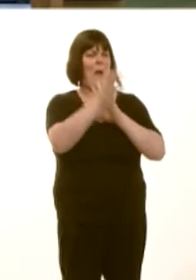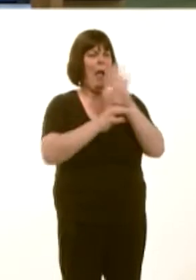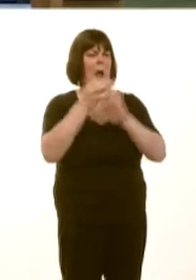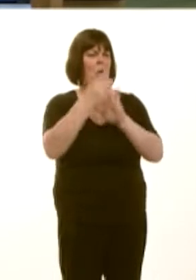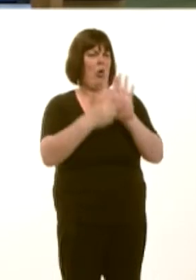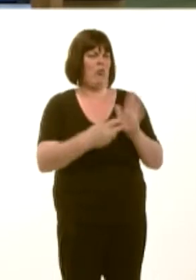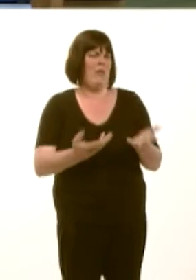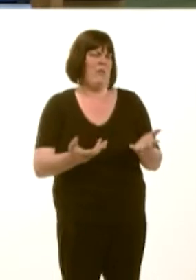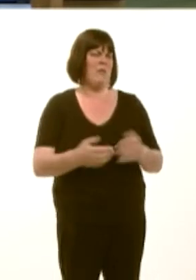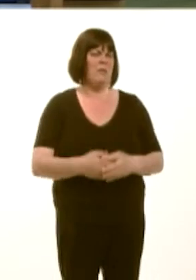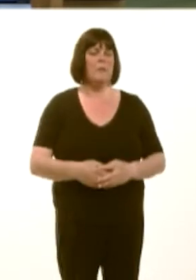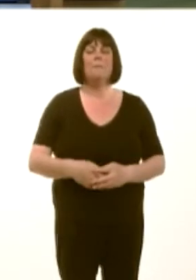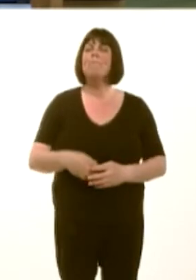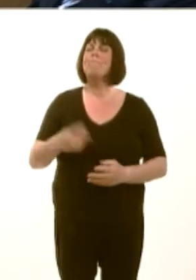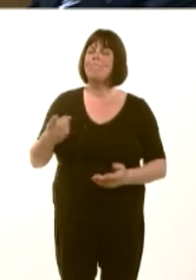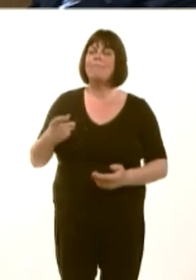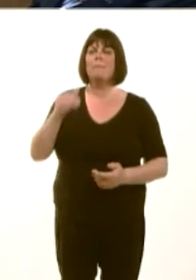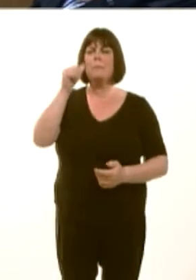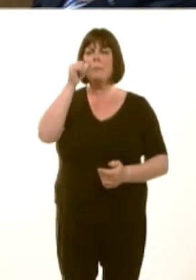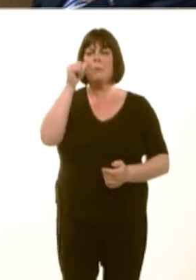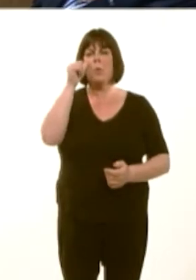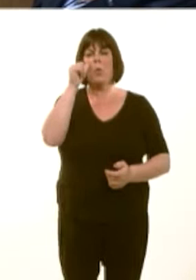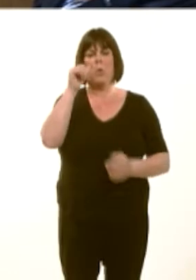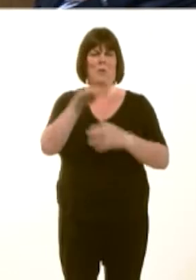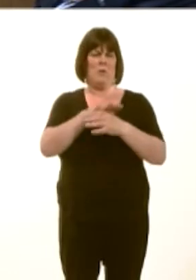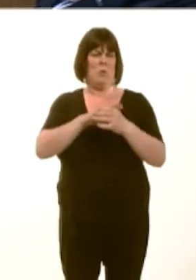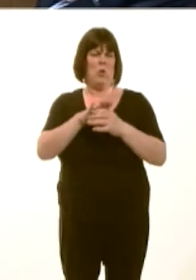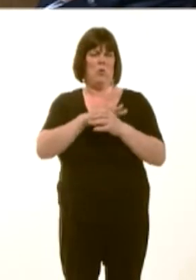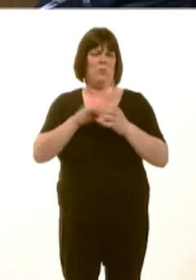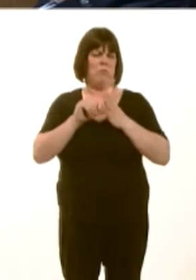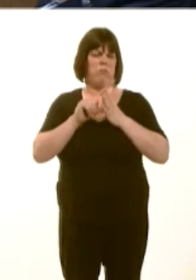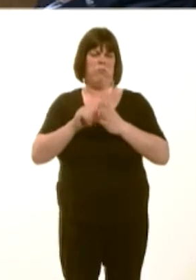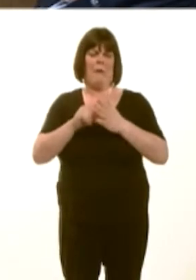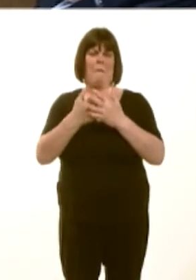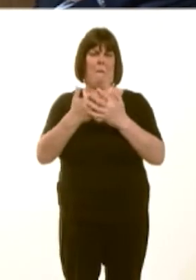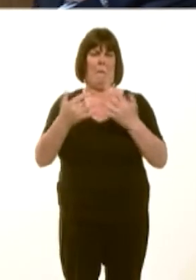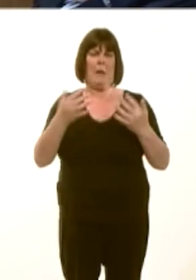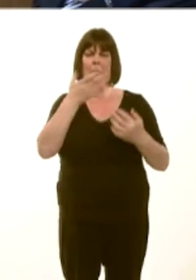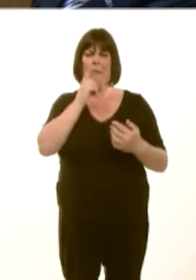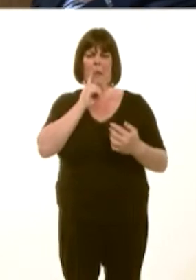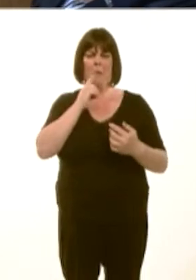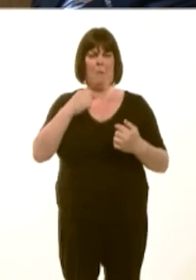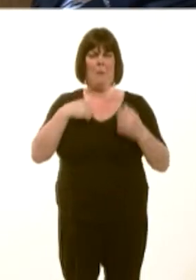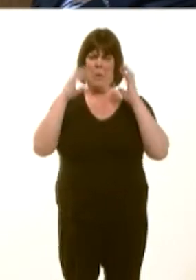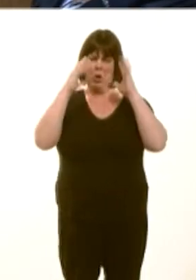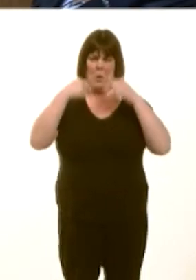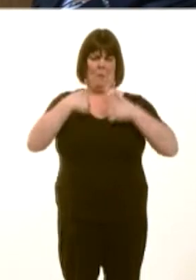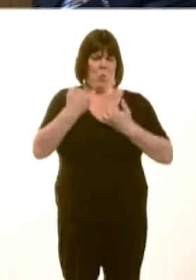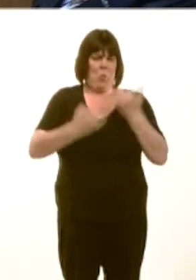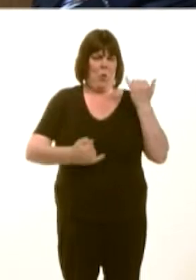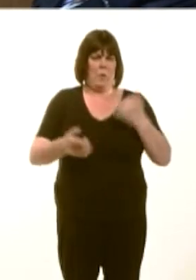Well, we know that the situation is very difficult for many people, but what really concerns me is